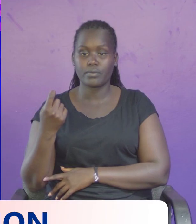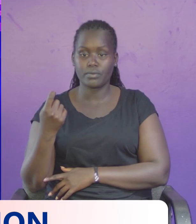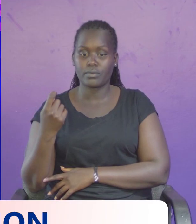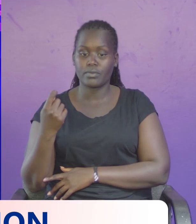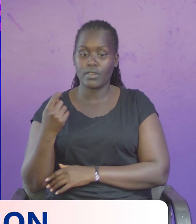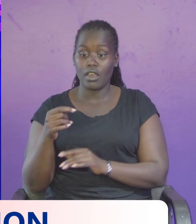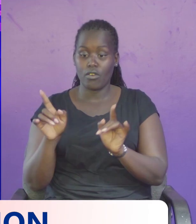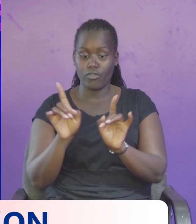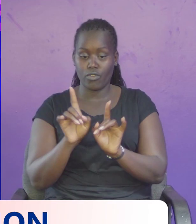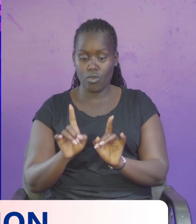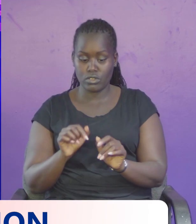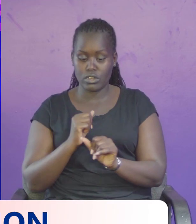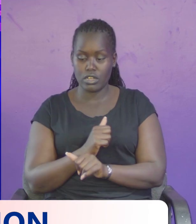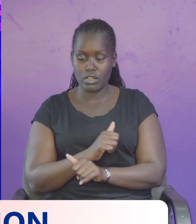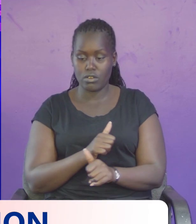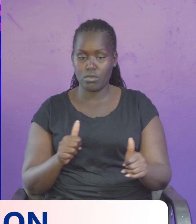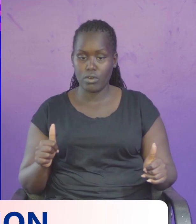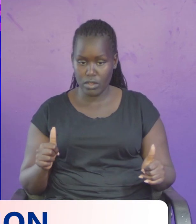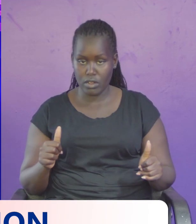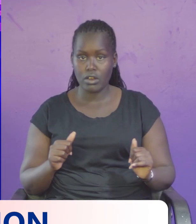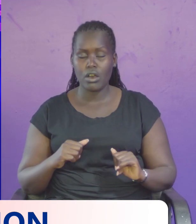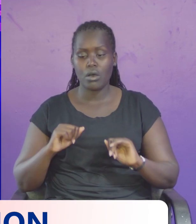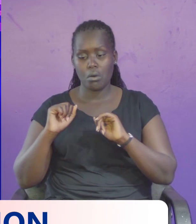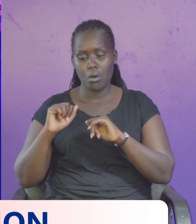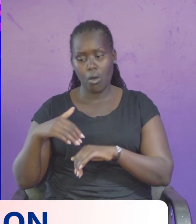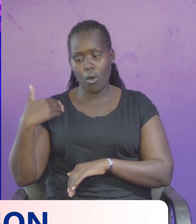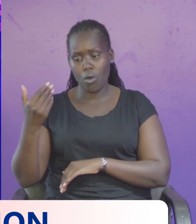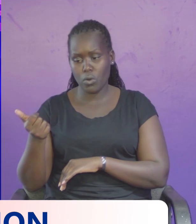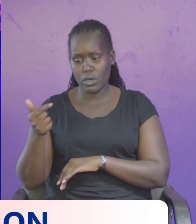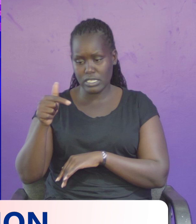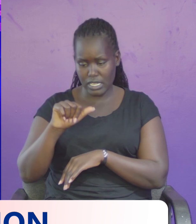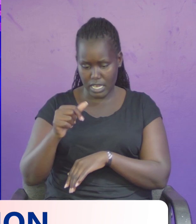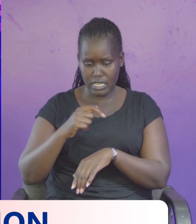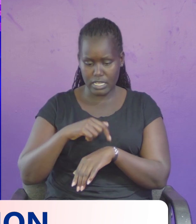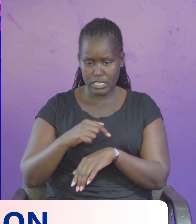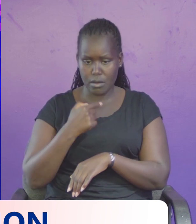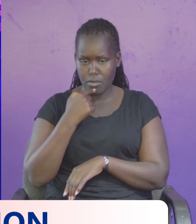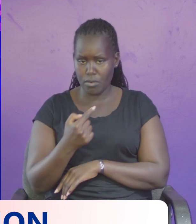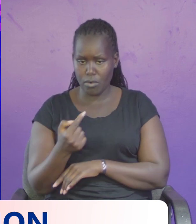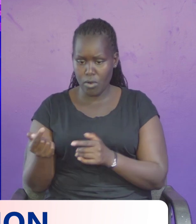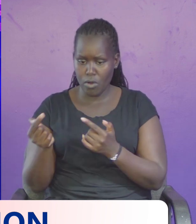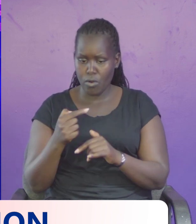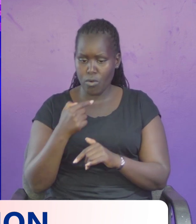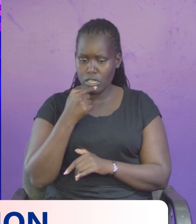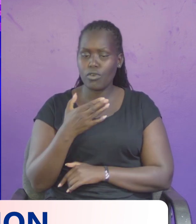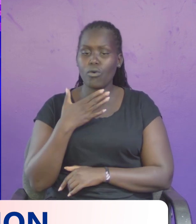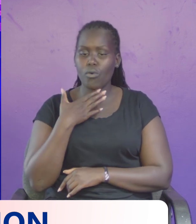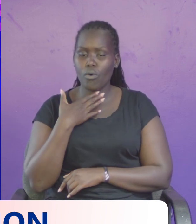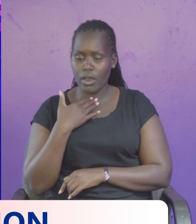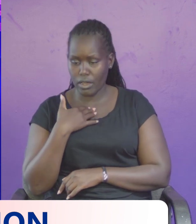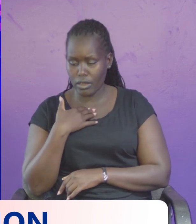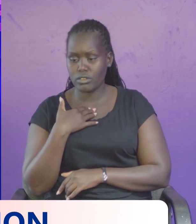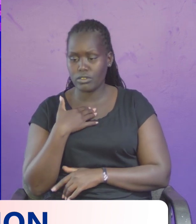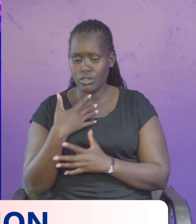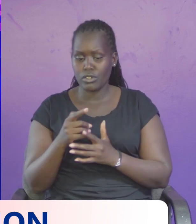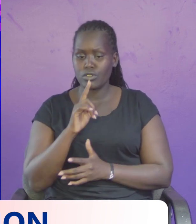You've also done very well. You could always, anytime you came here, you'd mention, you'd want to just